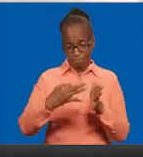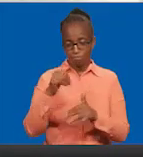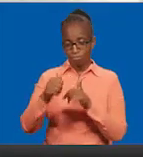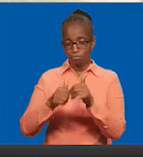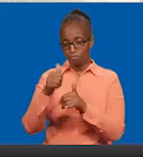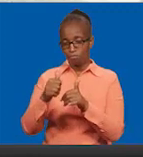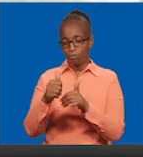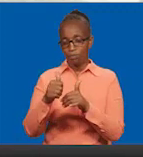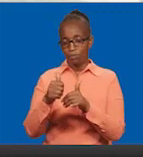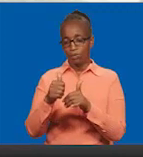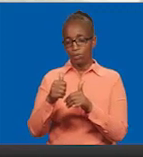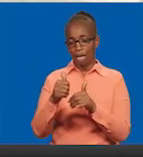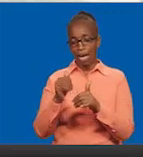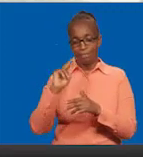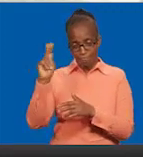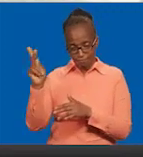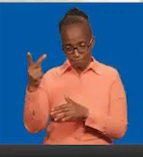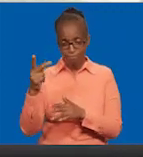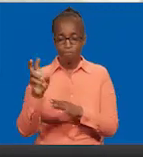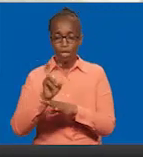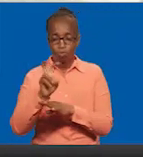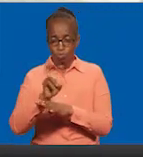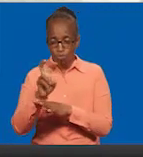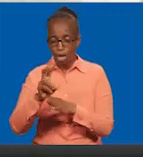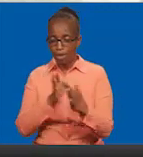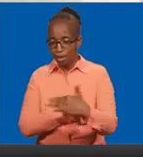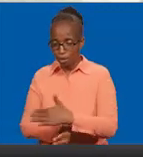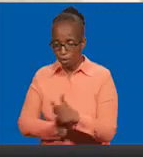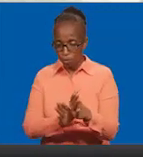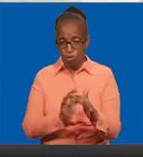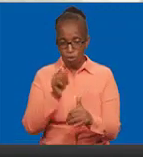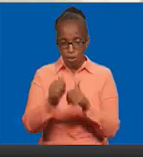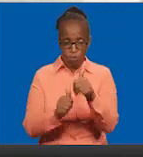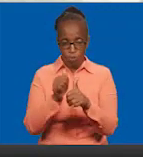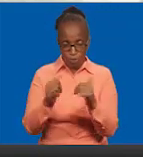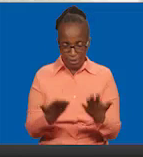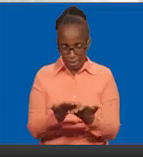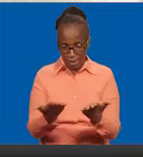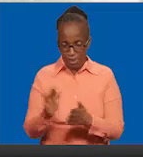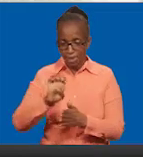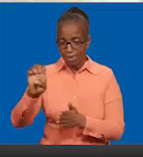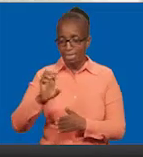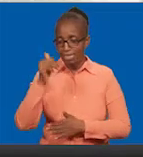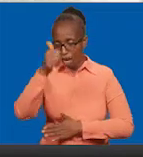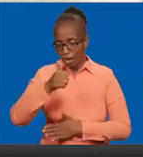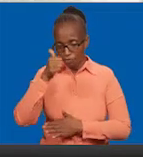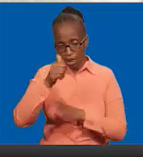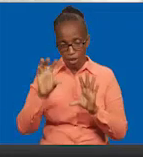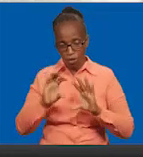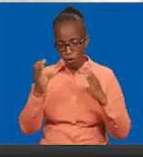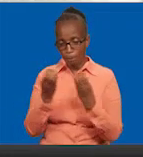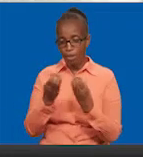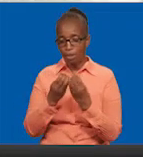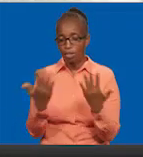pharmaceutical companies and all the other companies setting up camp in Kenya to look at the opportunity that exists